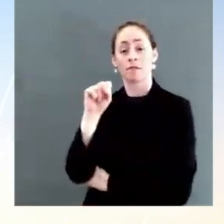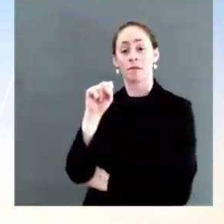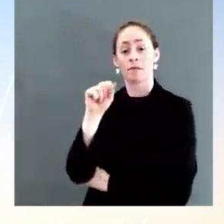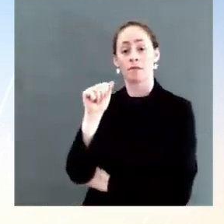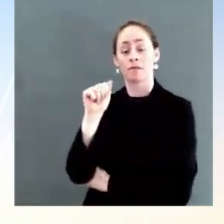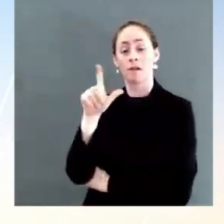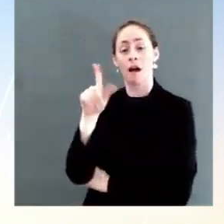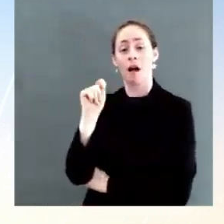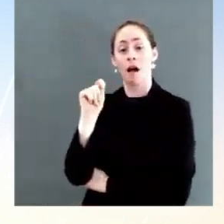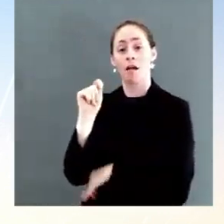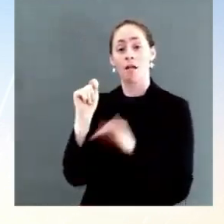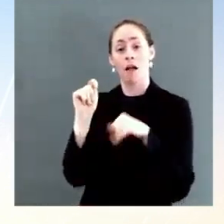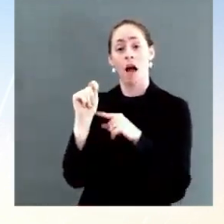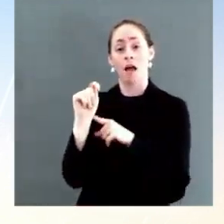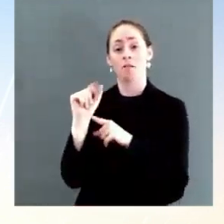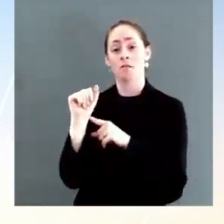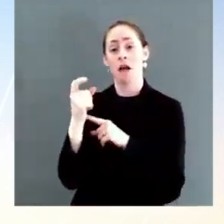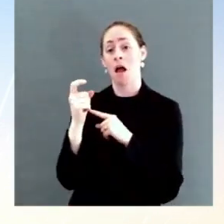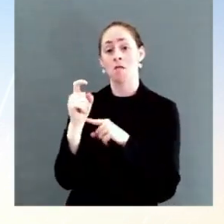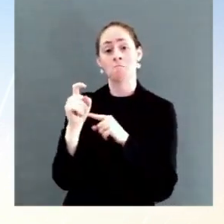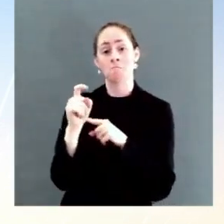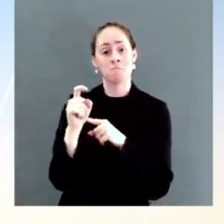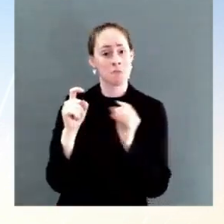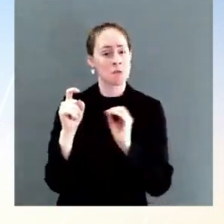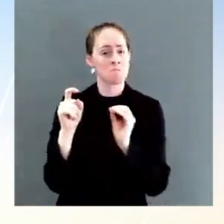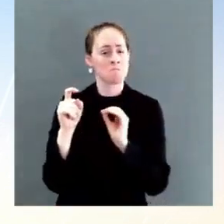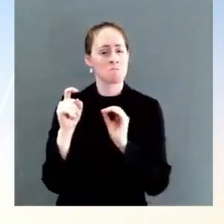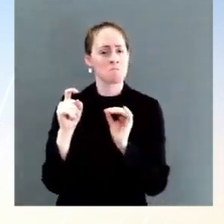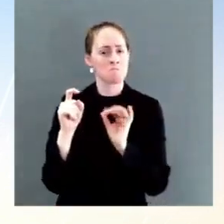The Pressure of being asked to gather for the President's I don't know you can stick up over the wall. Ms. Sure, I can.